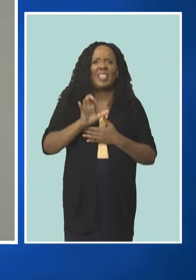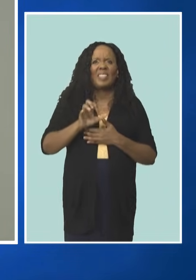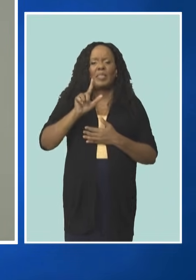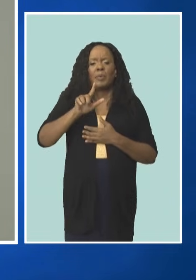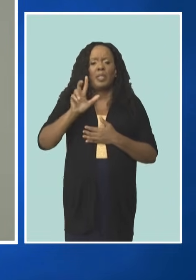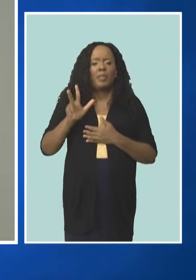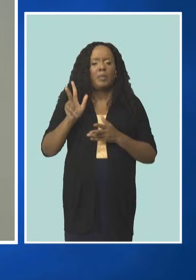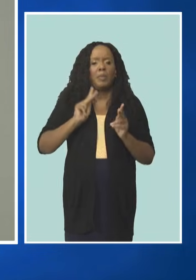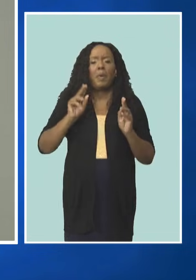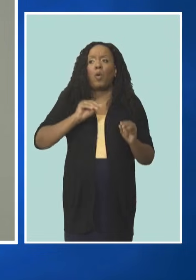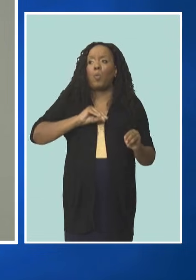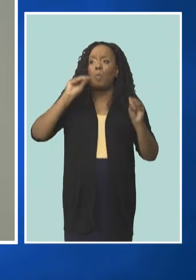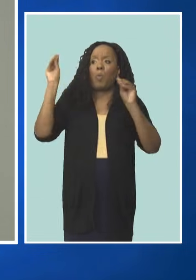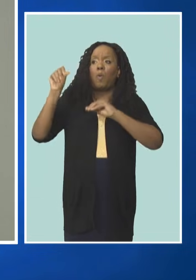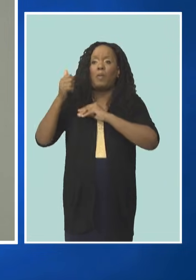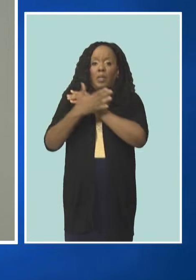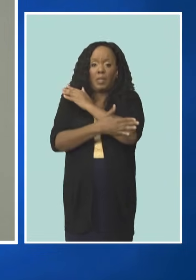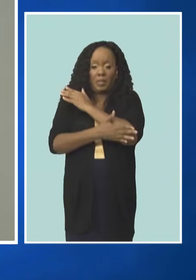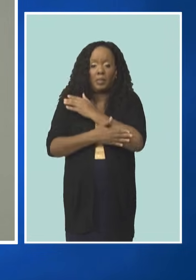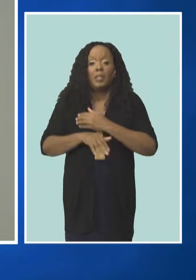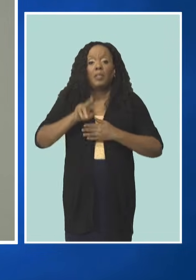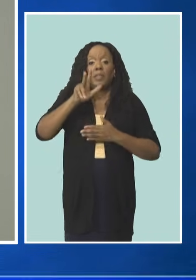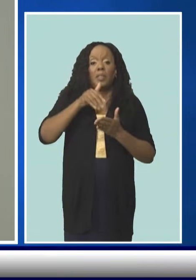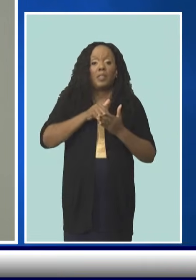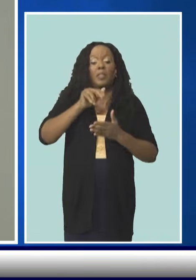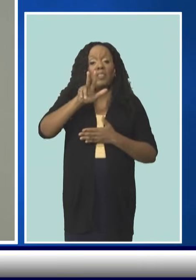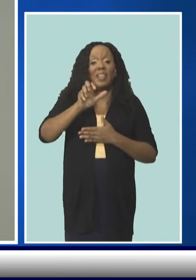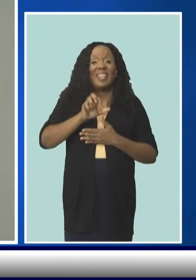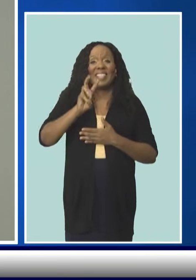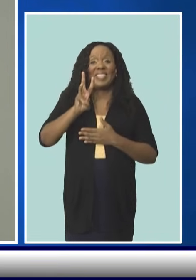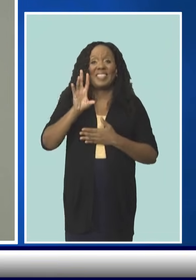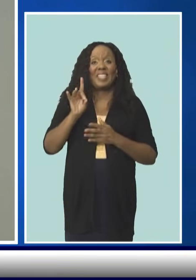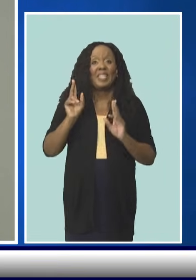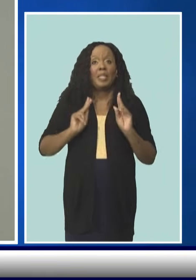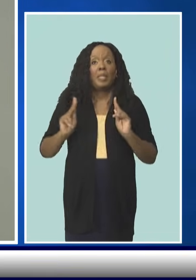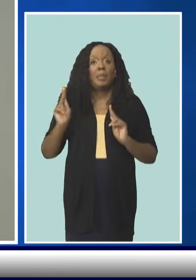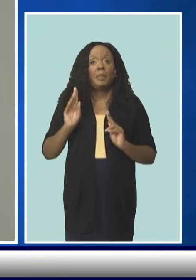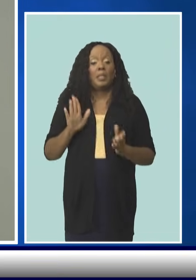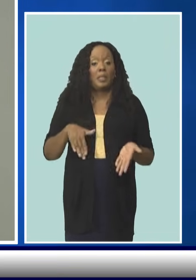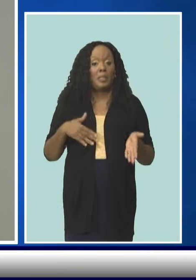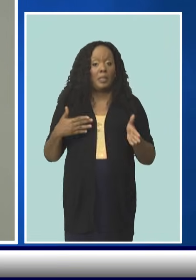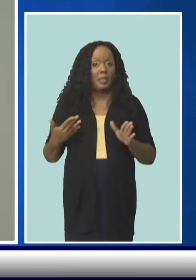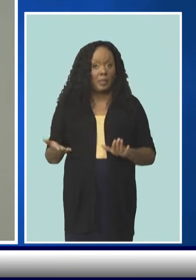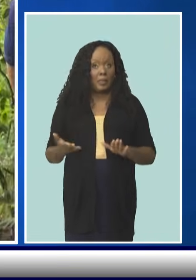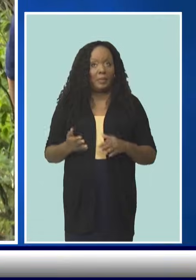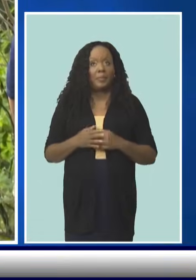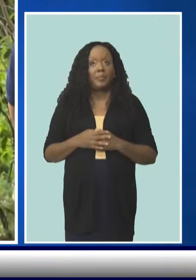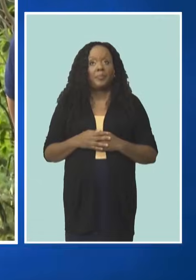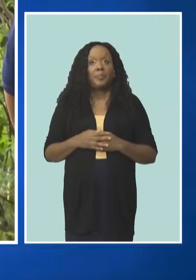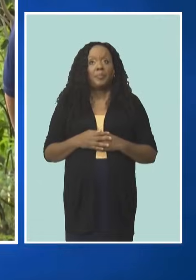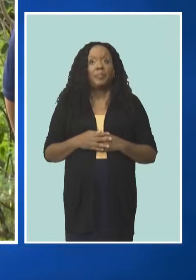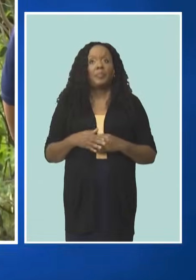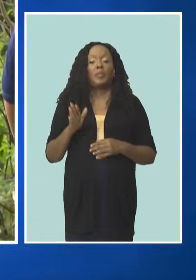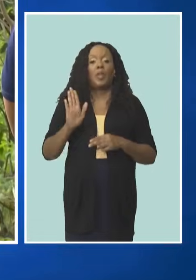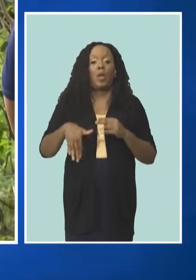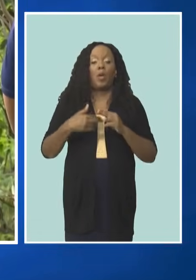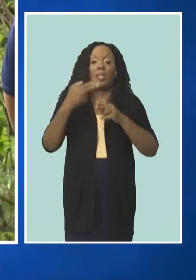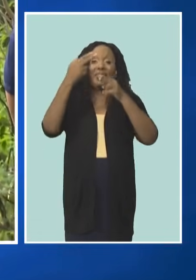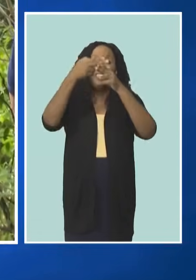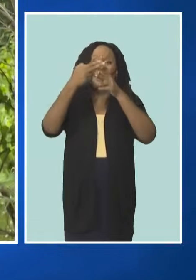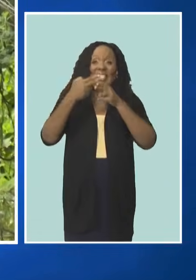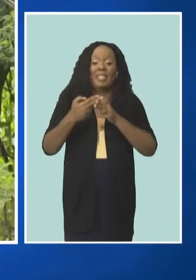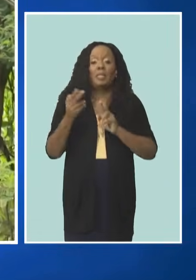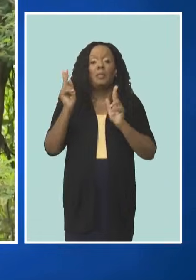4,923 who are overseas and 3,368 who are deceased. He says the names found of persons